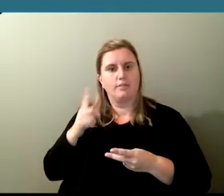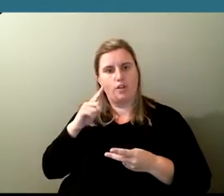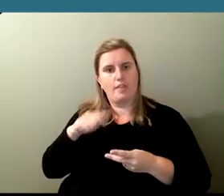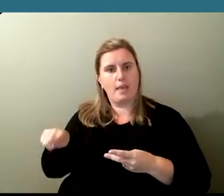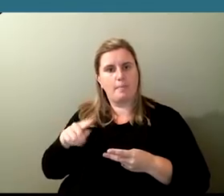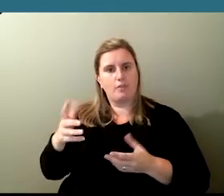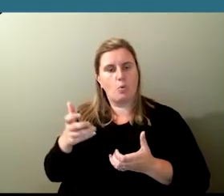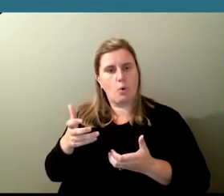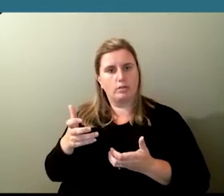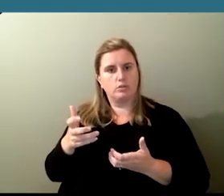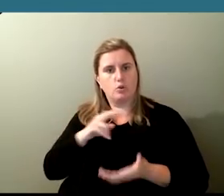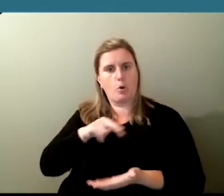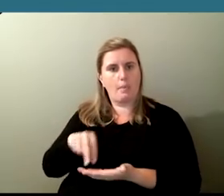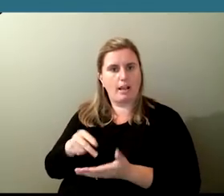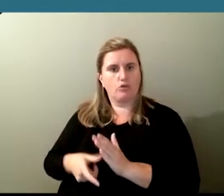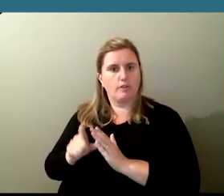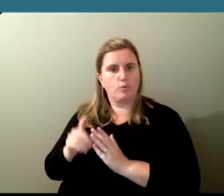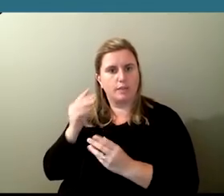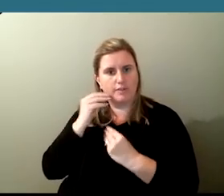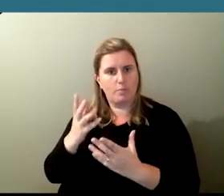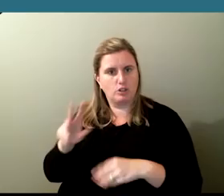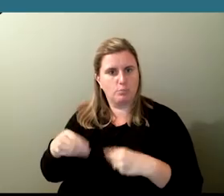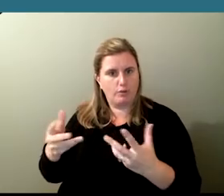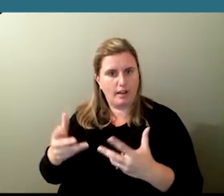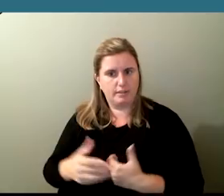want to go back and review the information provided.